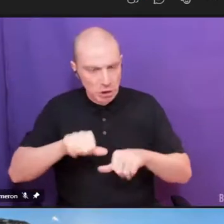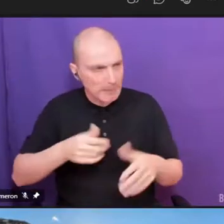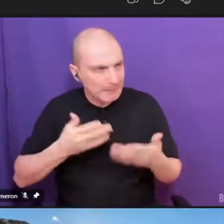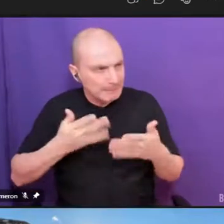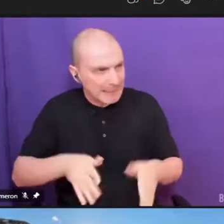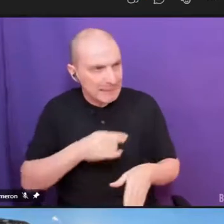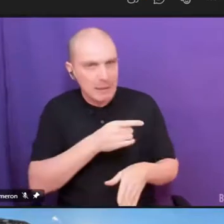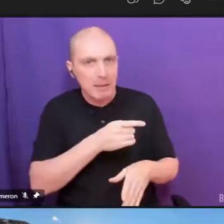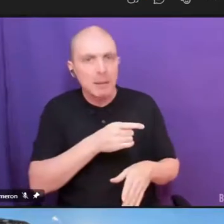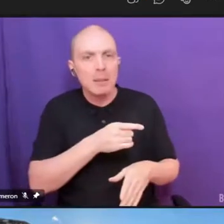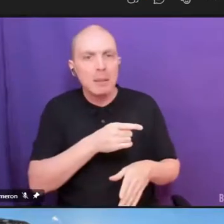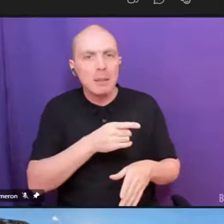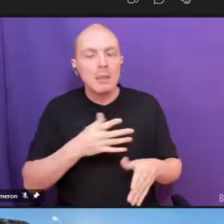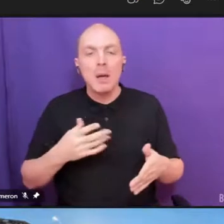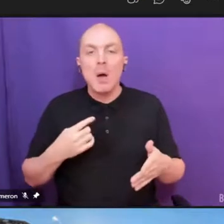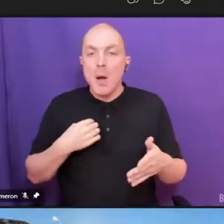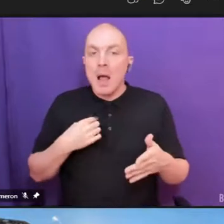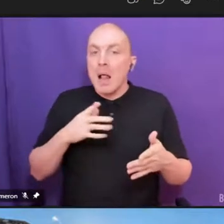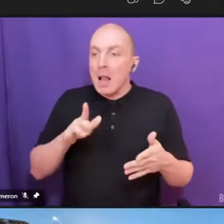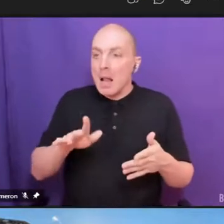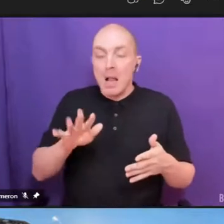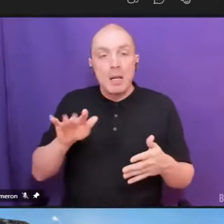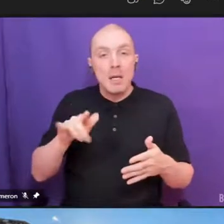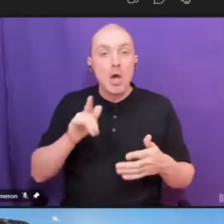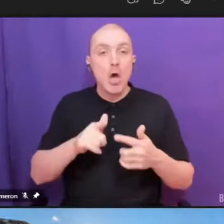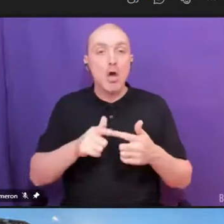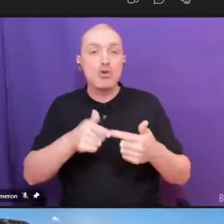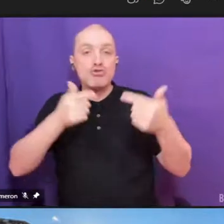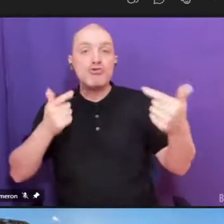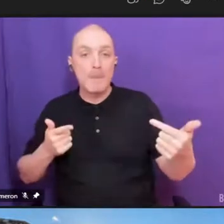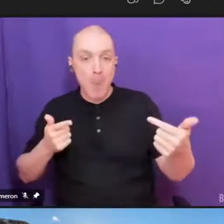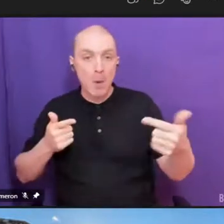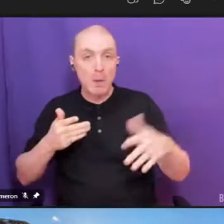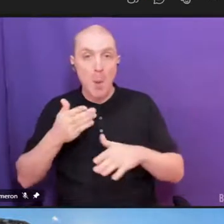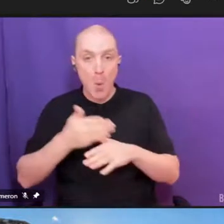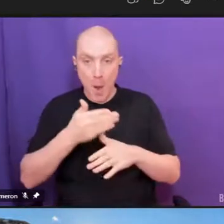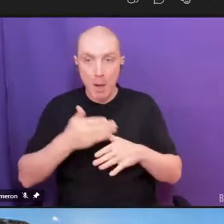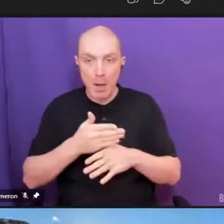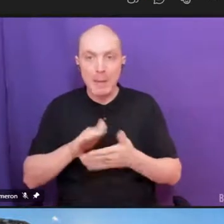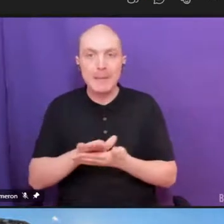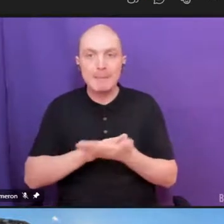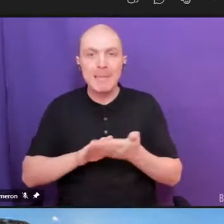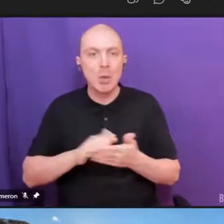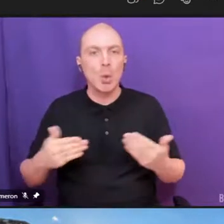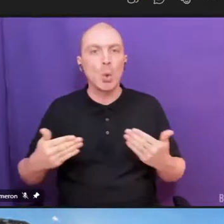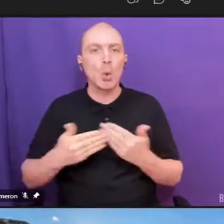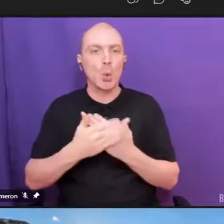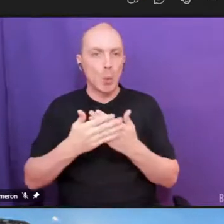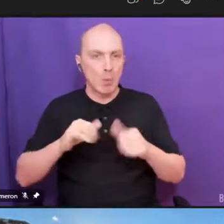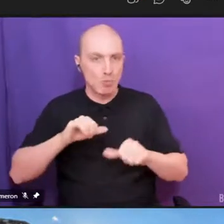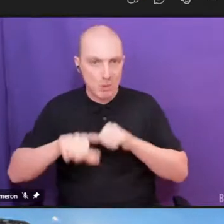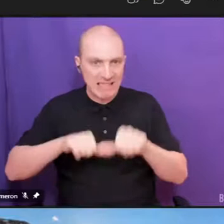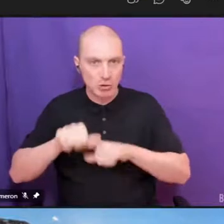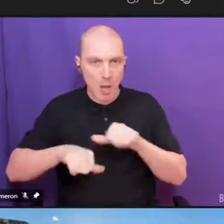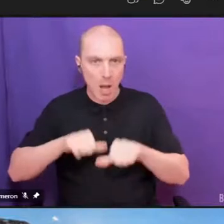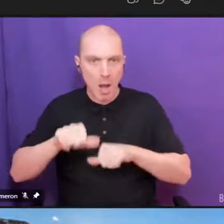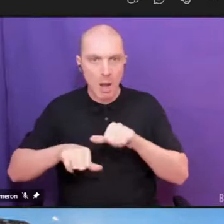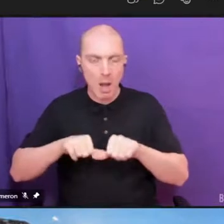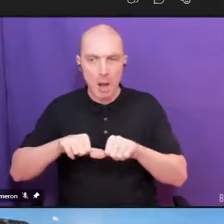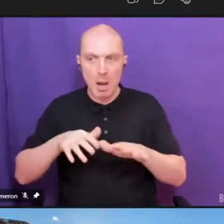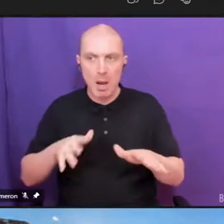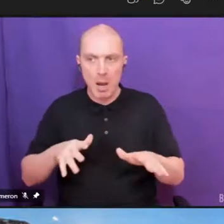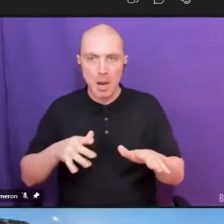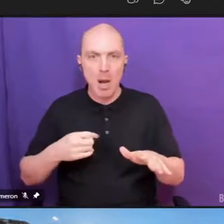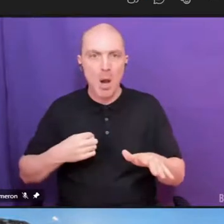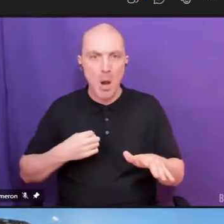Well, I think practically remote working has necessitated a change in procedure. So it's required us to rethink what the key control is